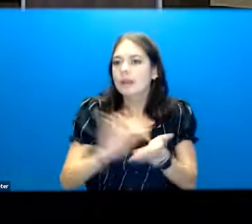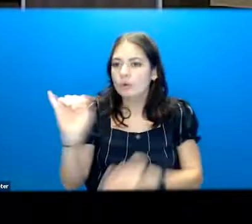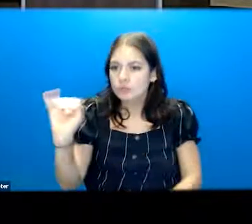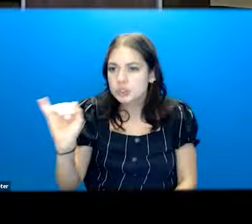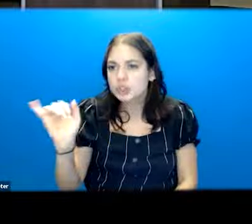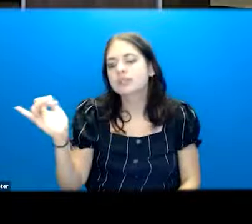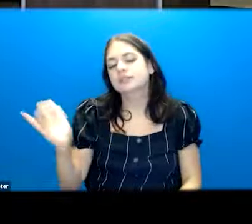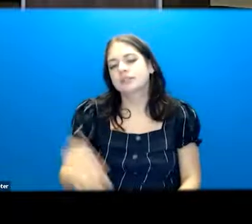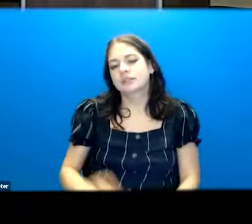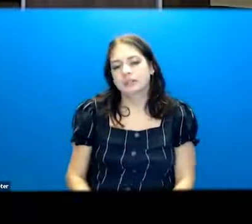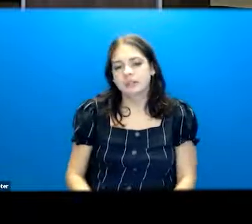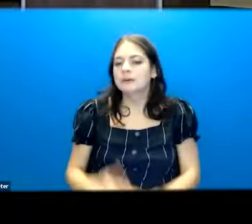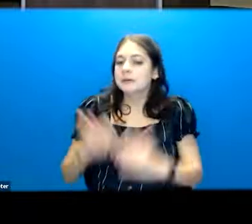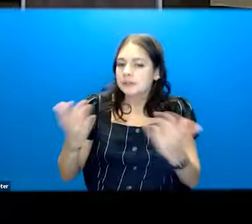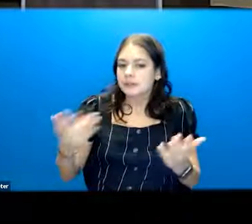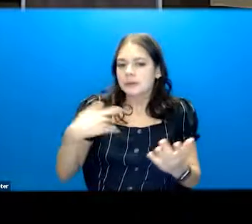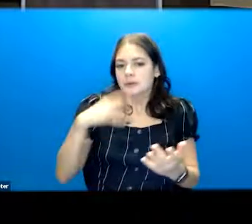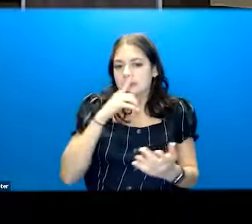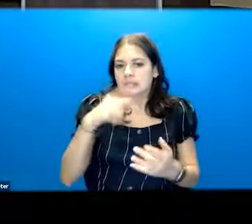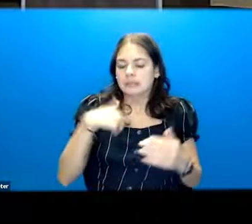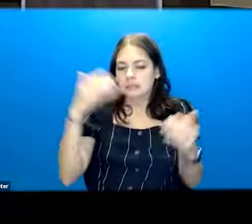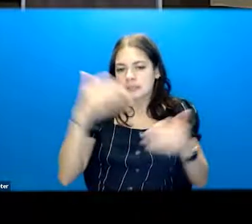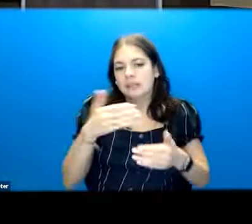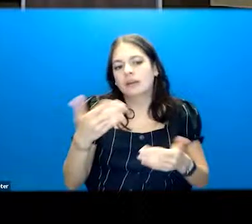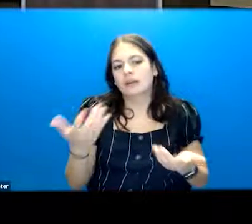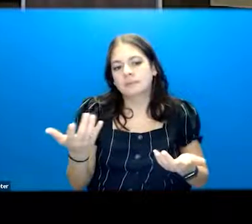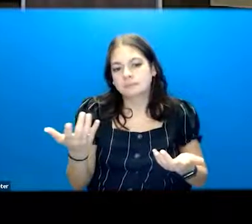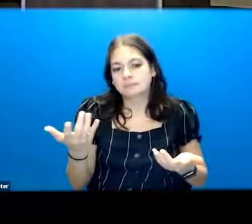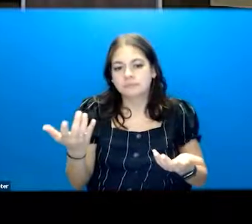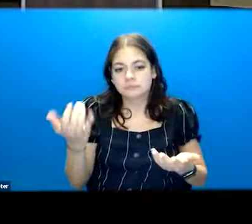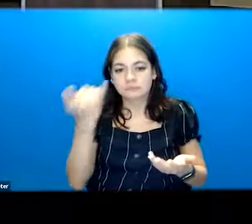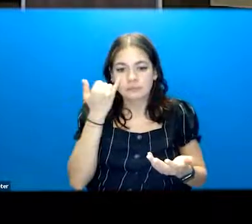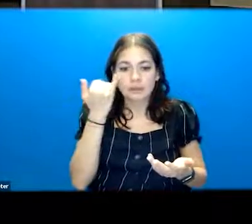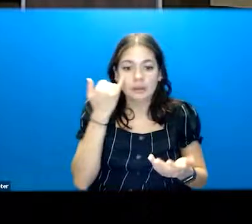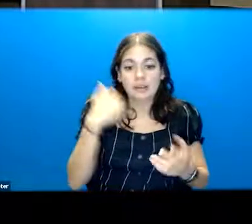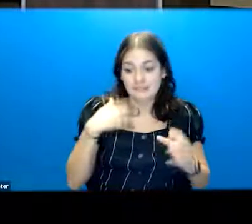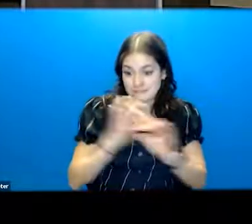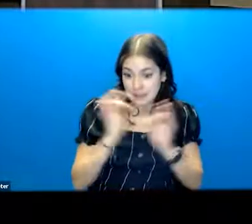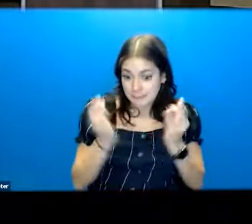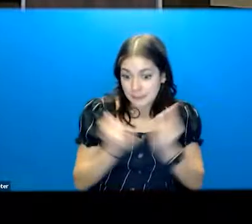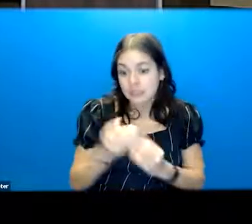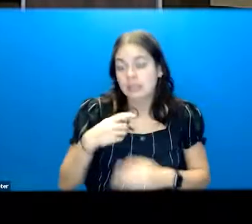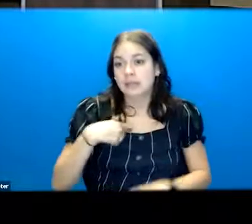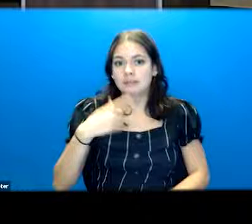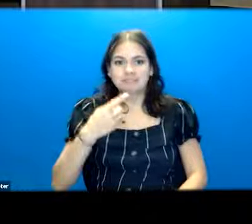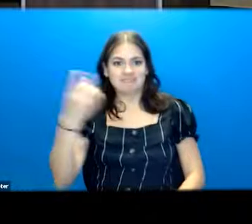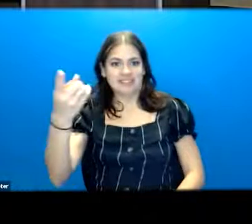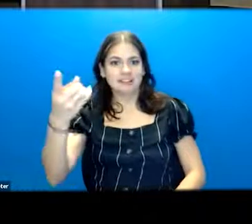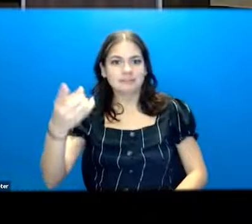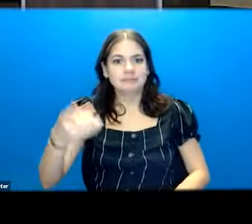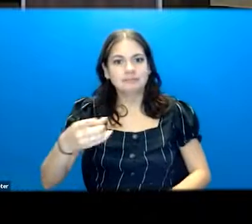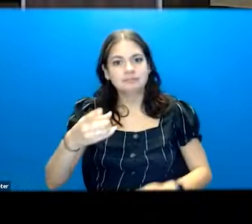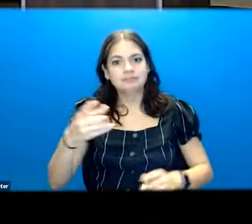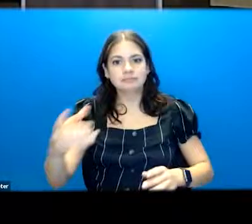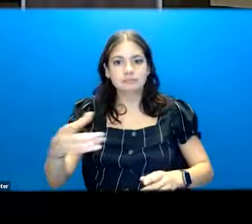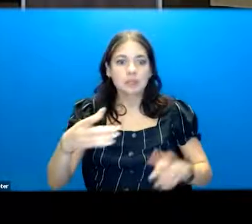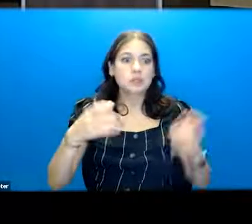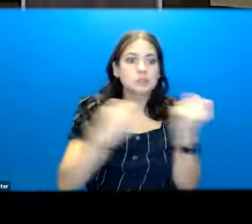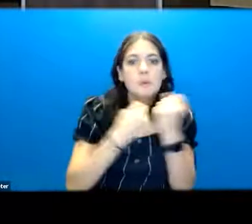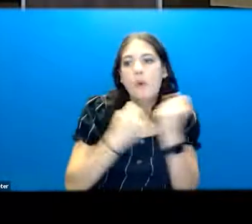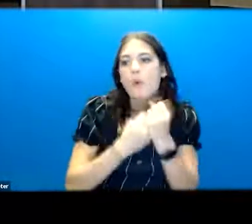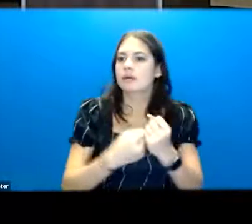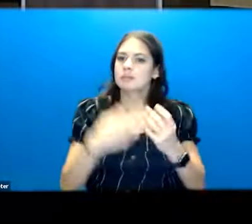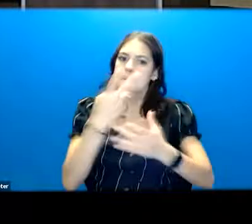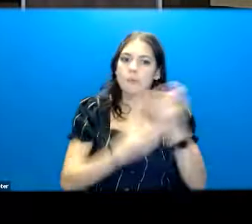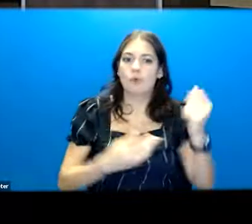insurance. And so that's really thinking about if a family member is the financial and emotional support for a loved